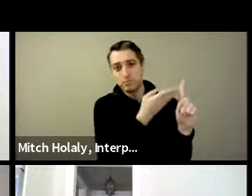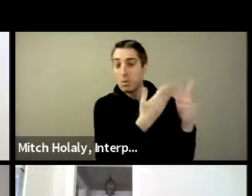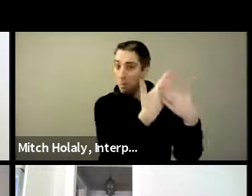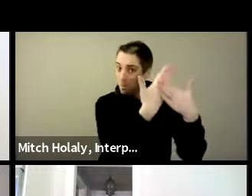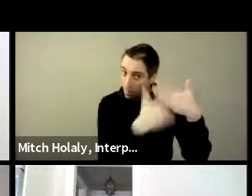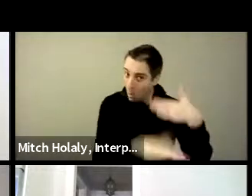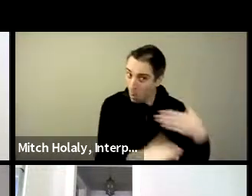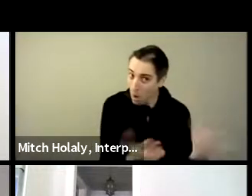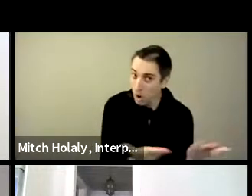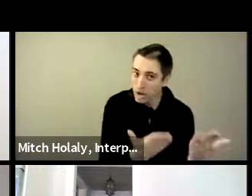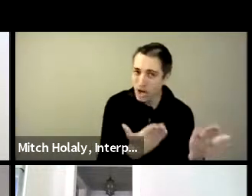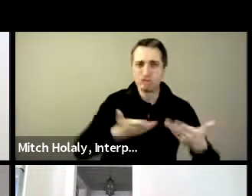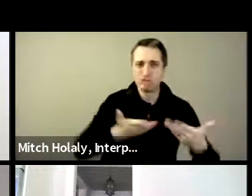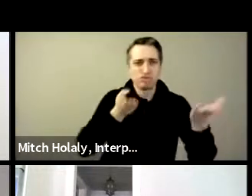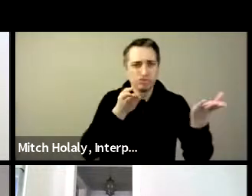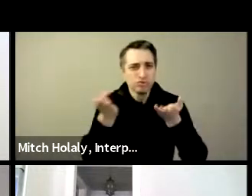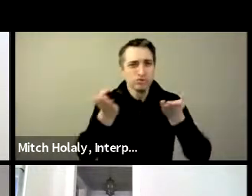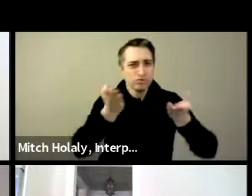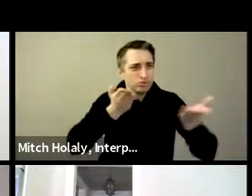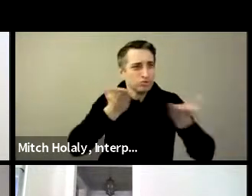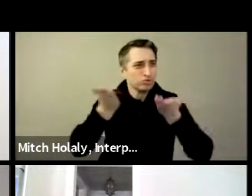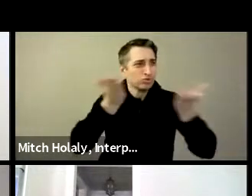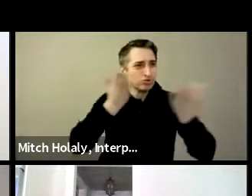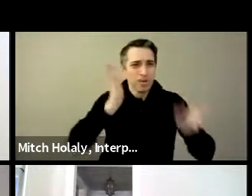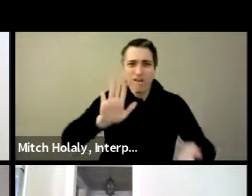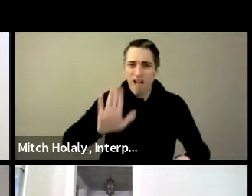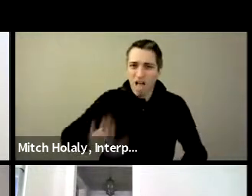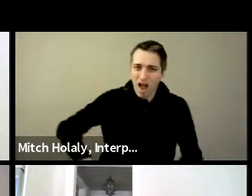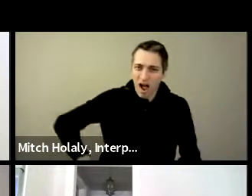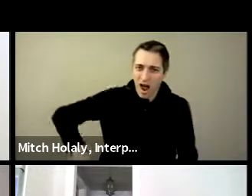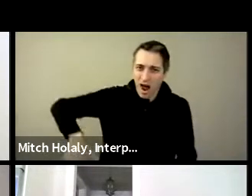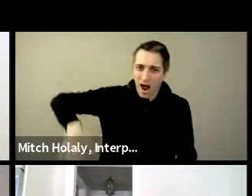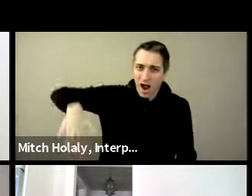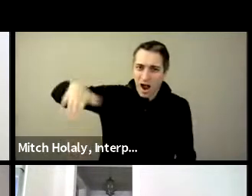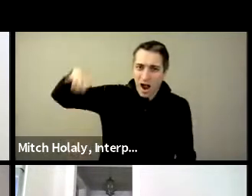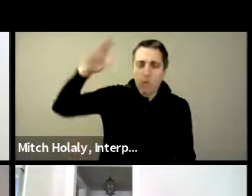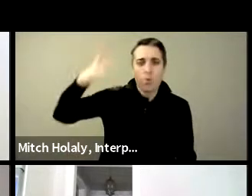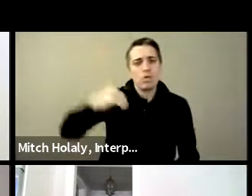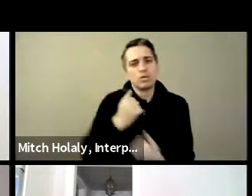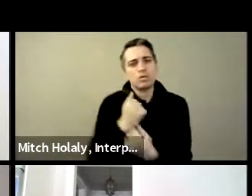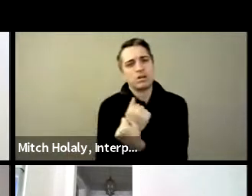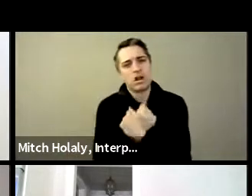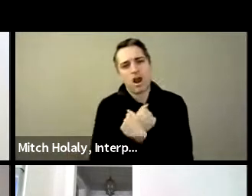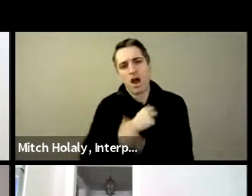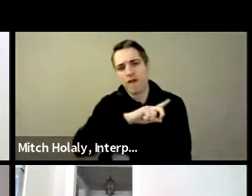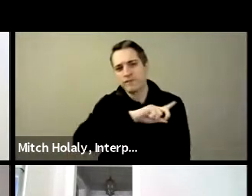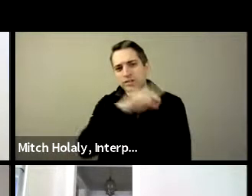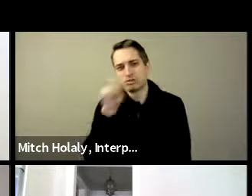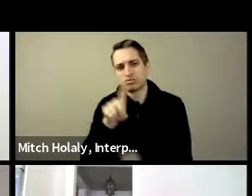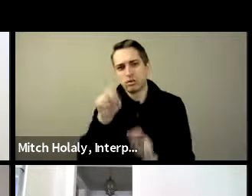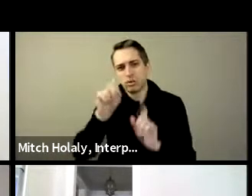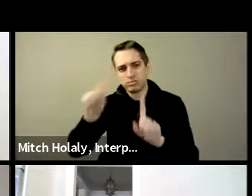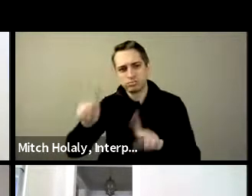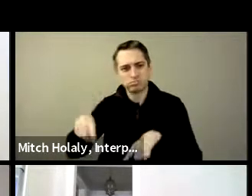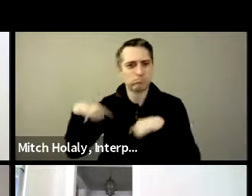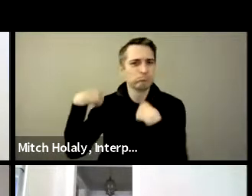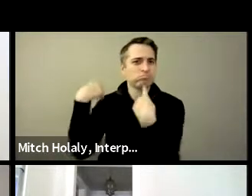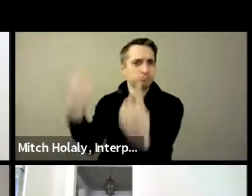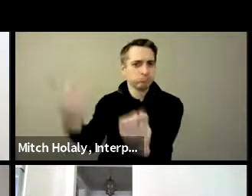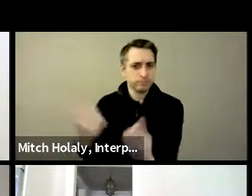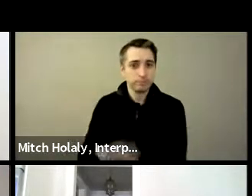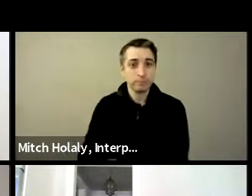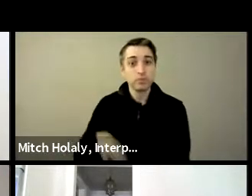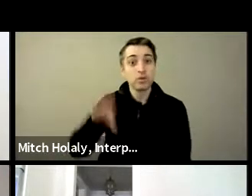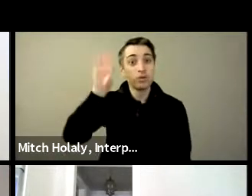community courageously his entire adult life, and loved Detroit as much as anyone I've ever known, unquote. Reverend